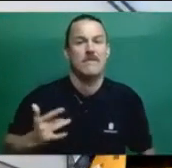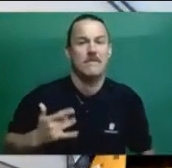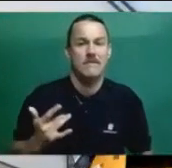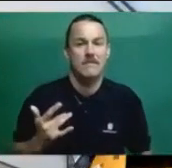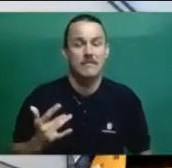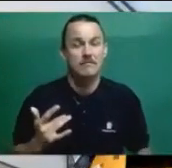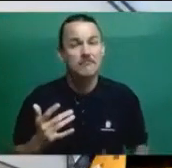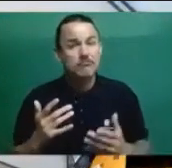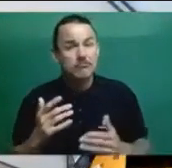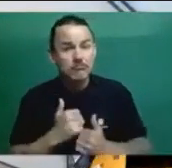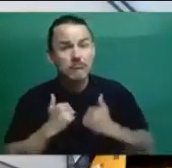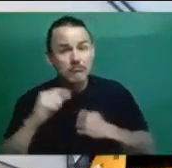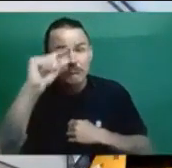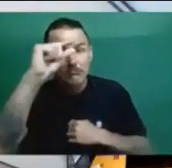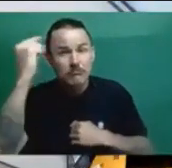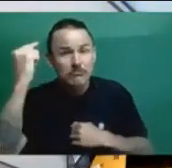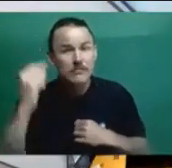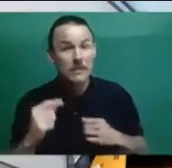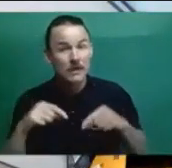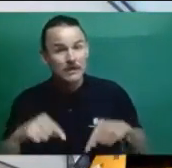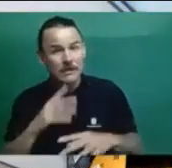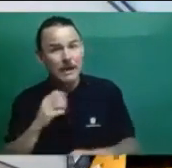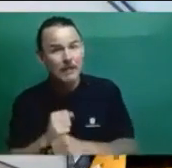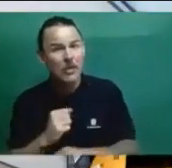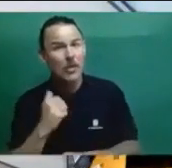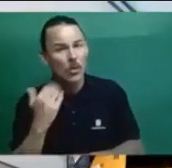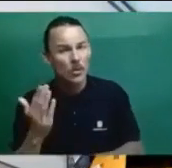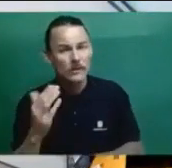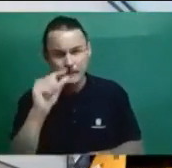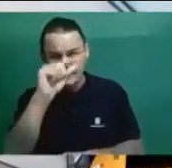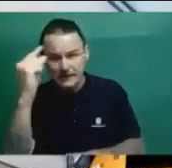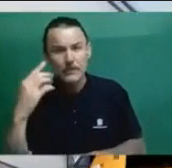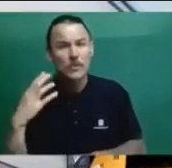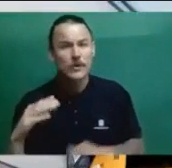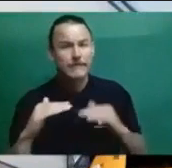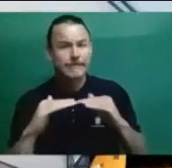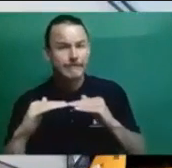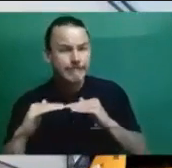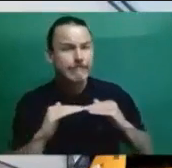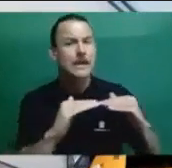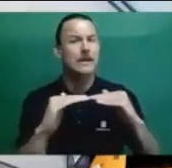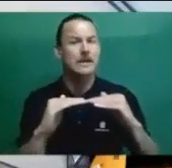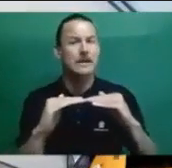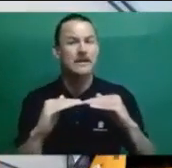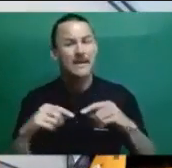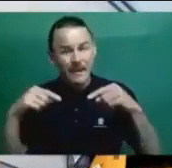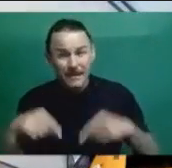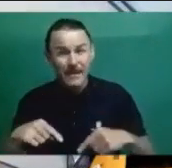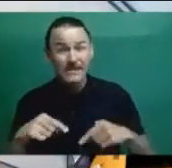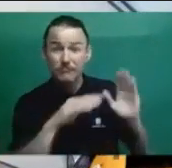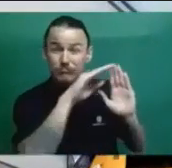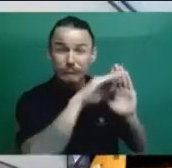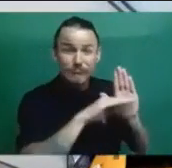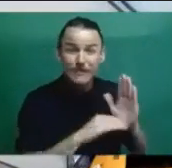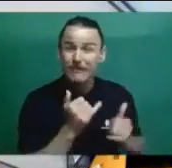supportive of fairness and being as proportionate as possible. We have had to take extraordinary measures, but these are extraordinary times,